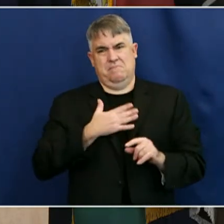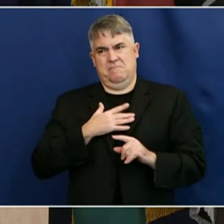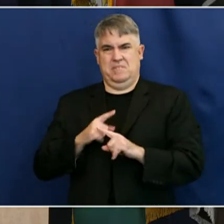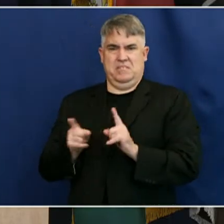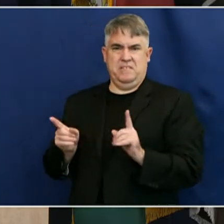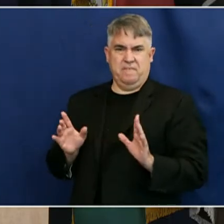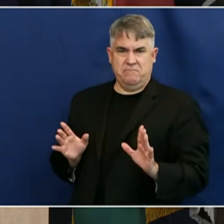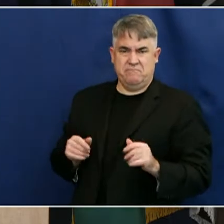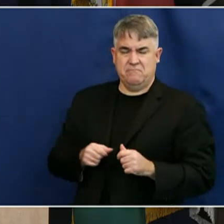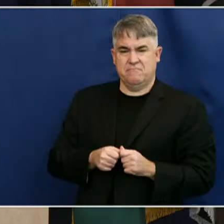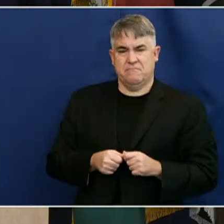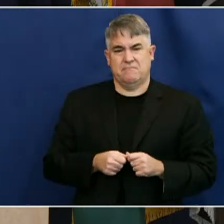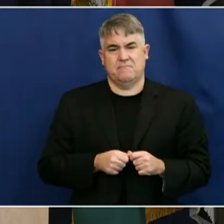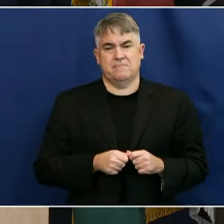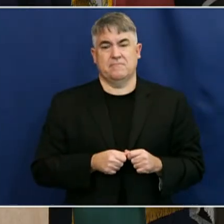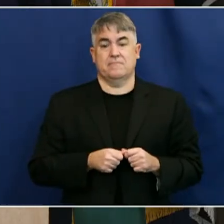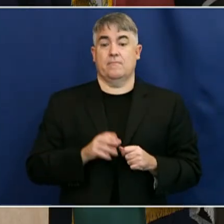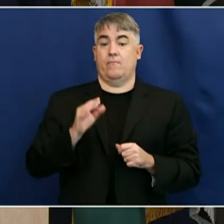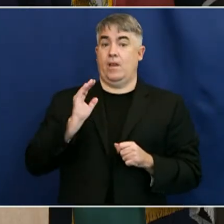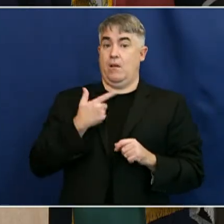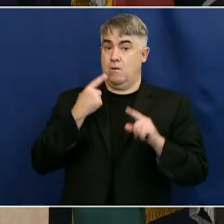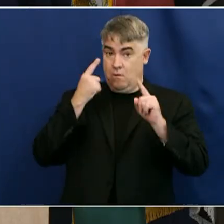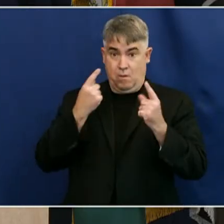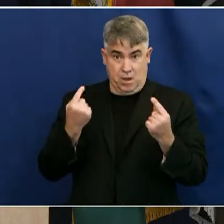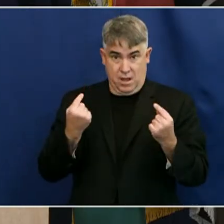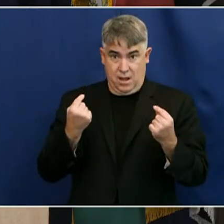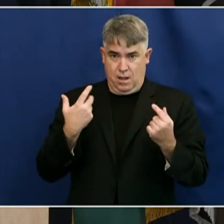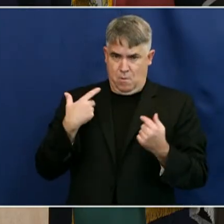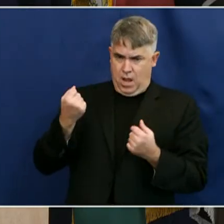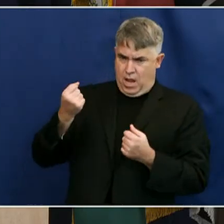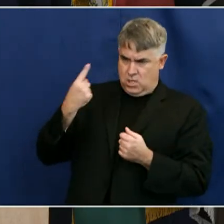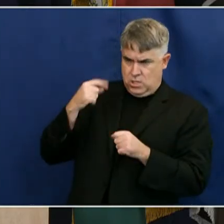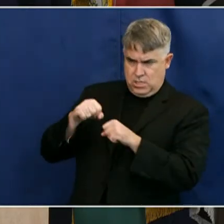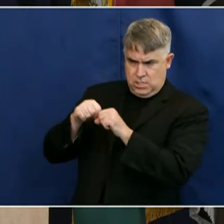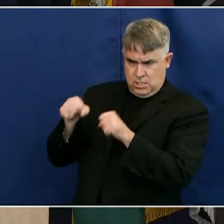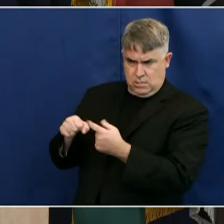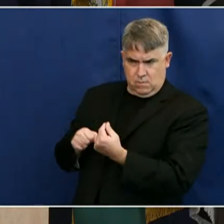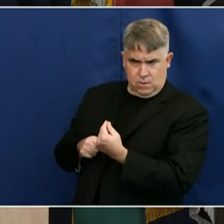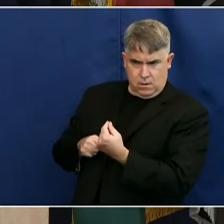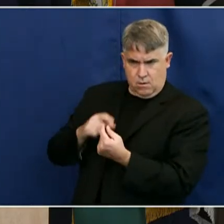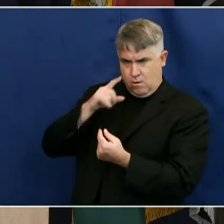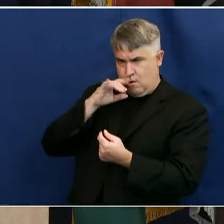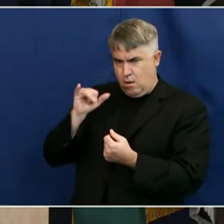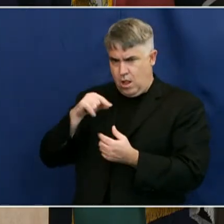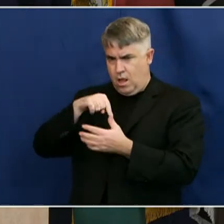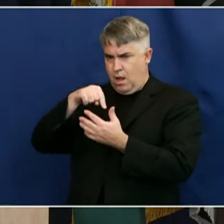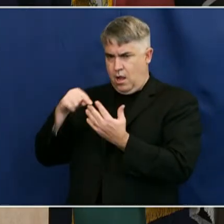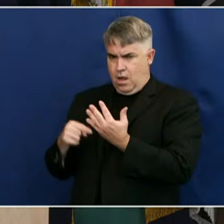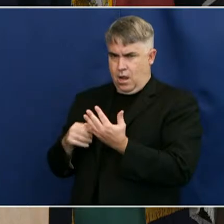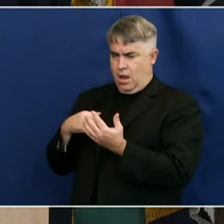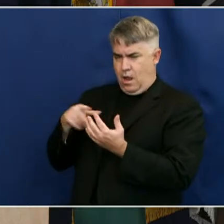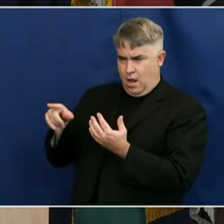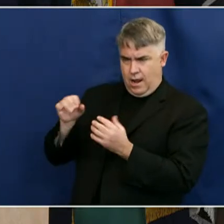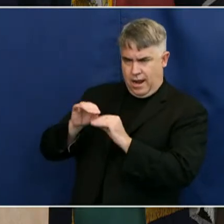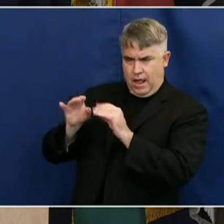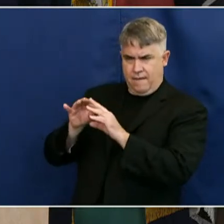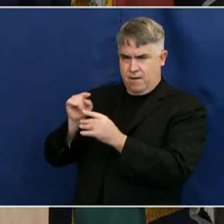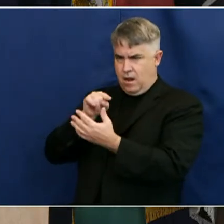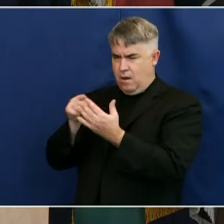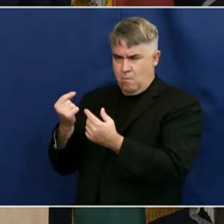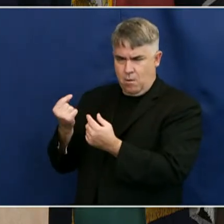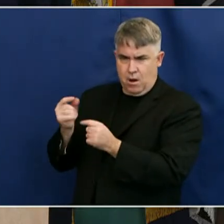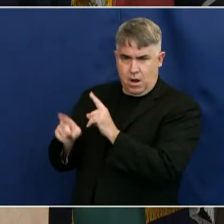understanding of exactly how the system will work. We're working very collaboratively to ask questions and provide